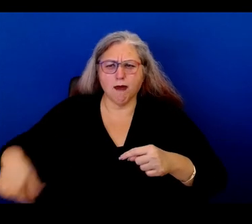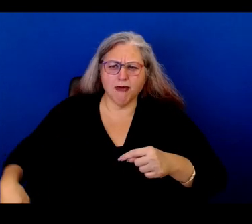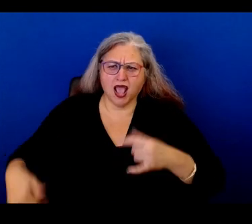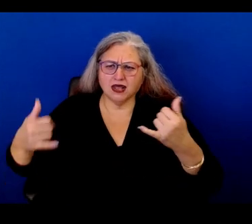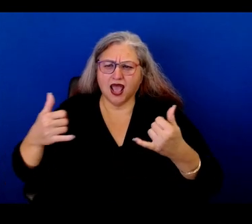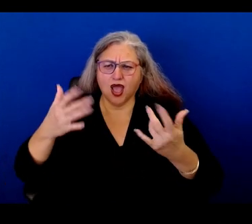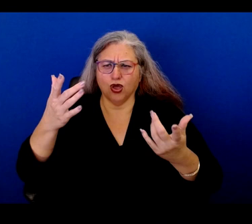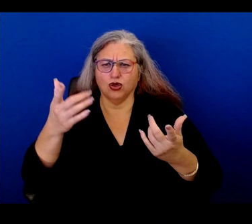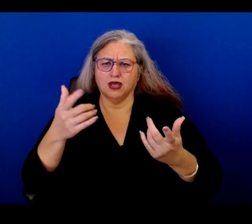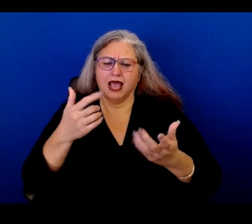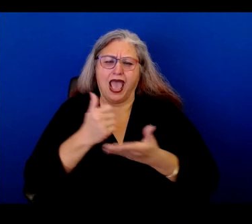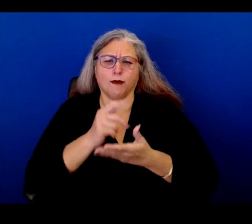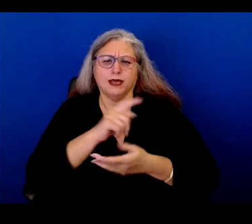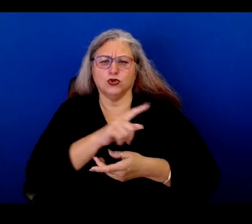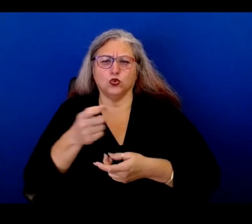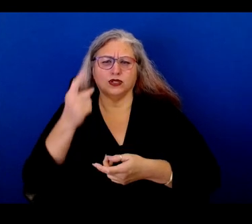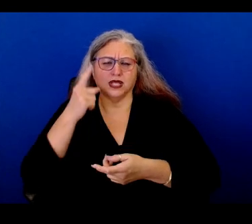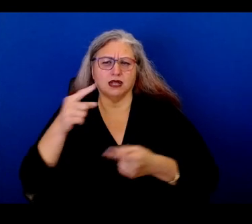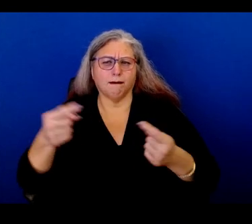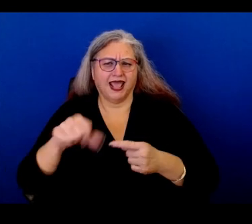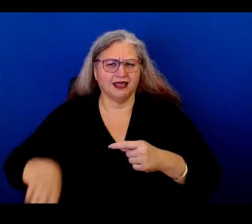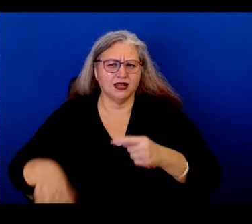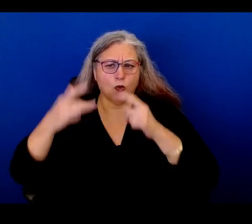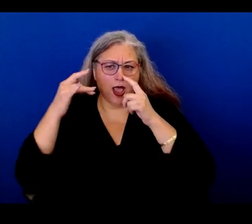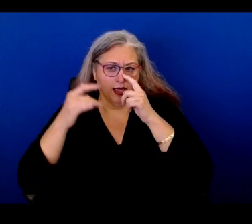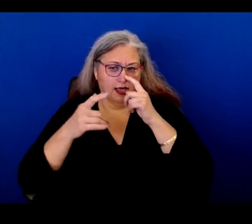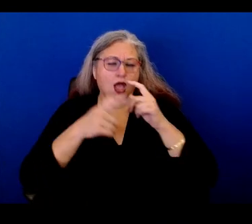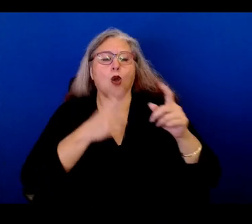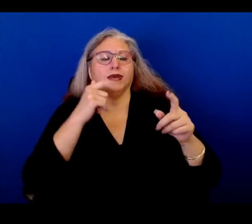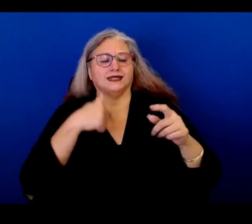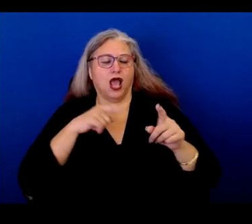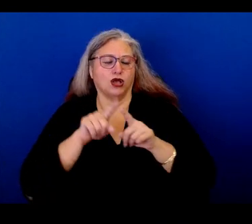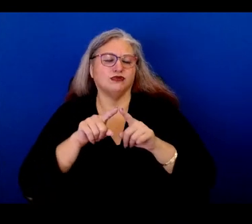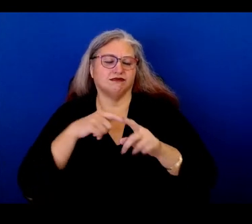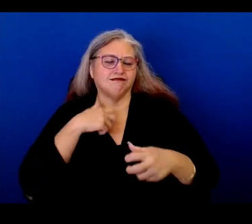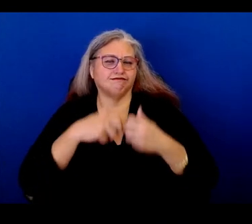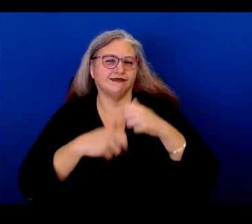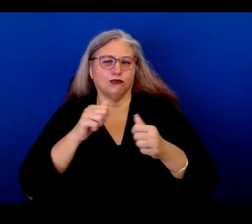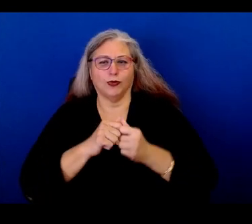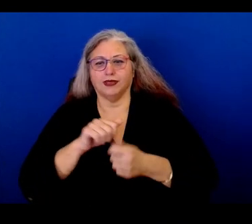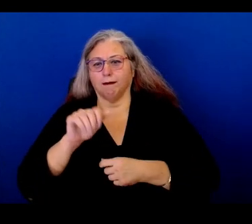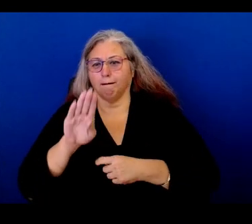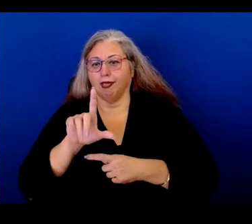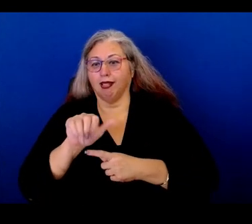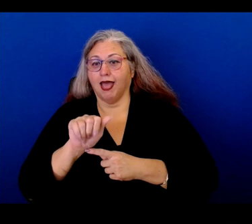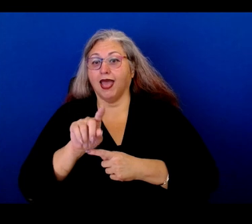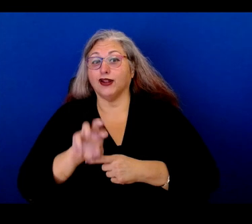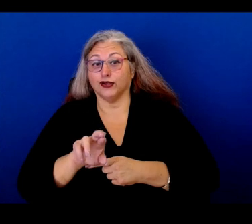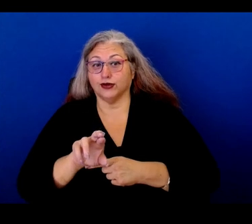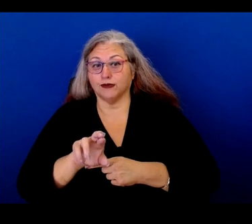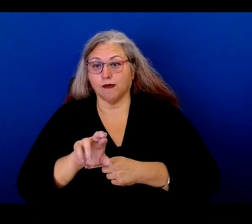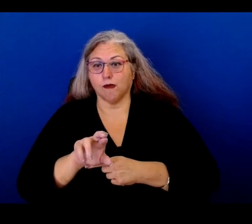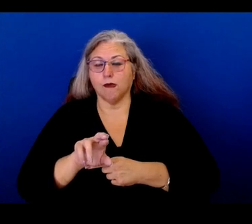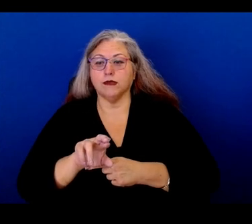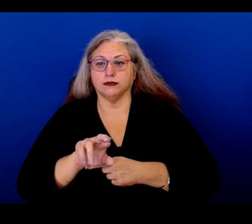now? I think it helps people to understand. Because I'm also having bladder issues.